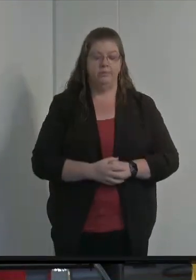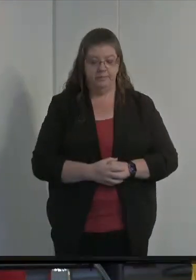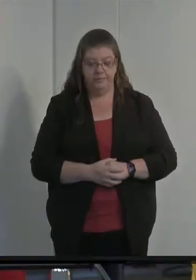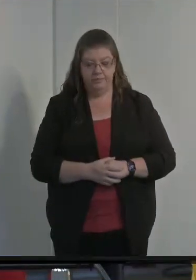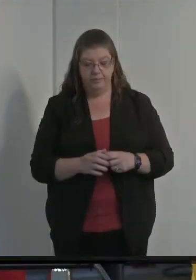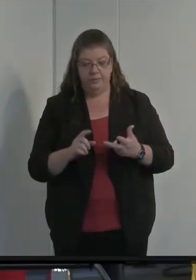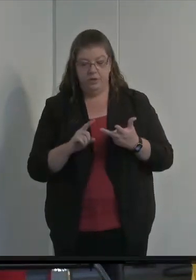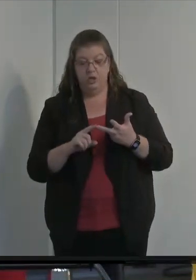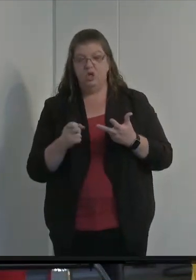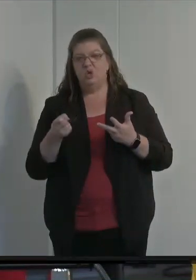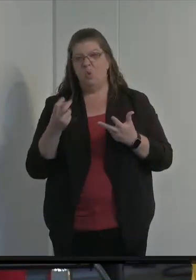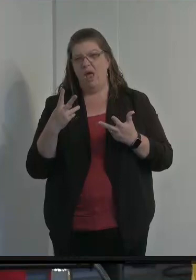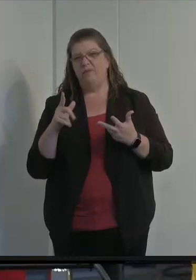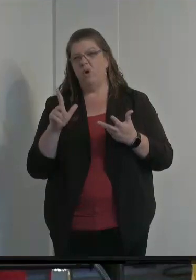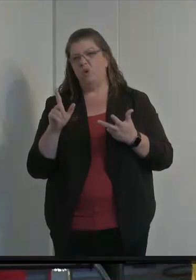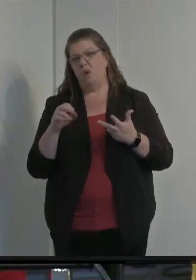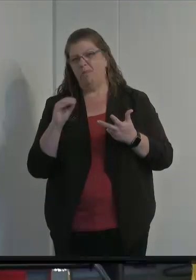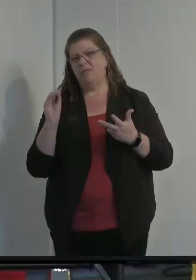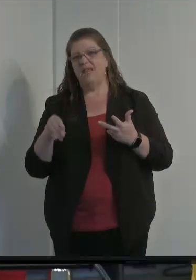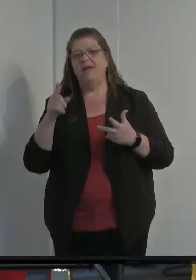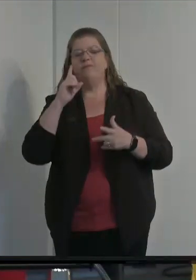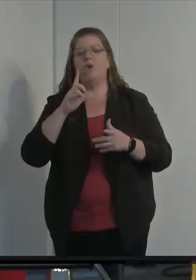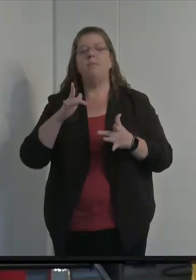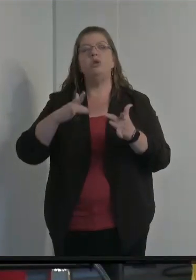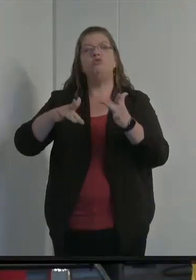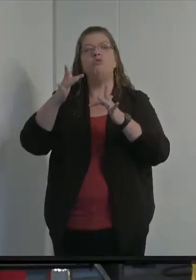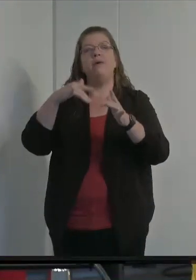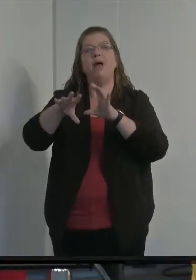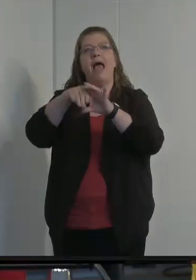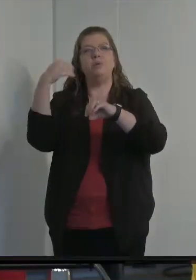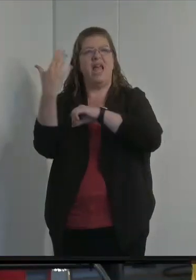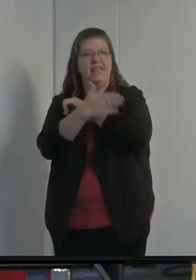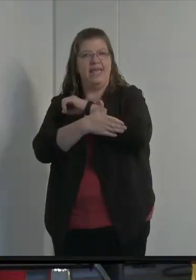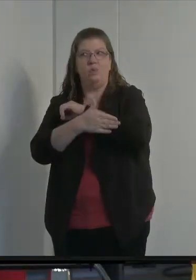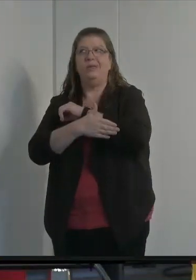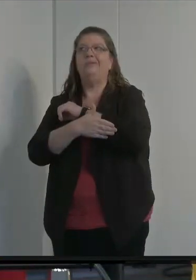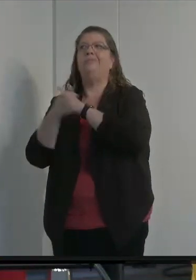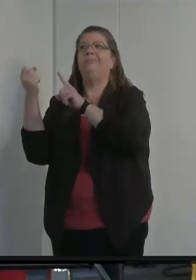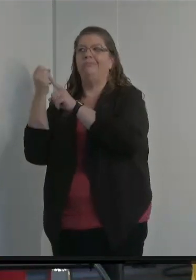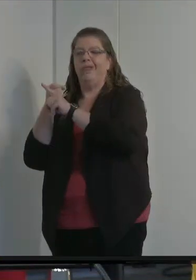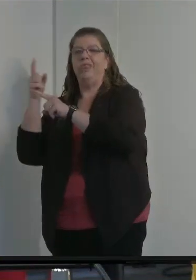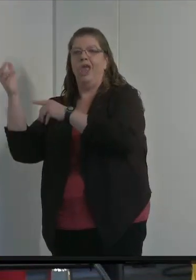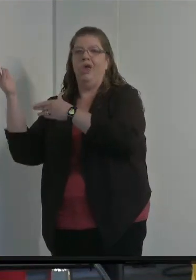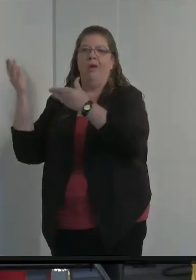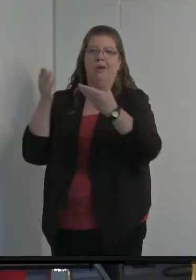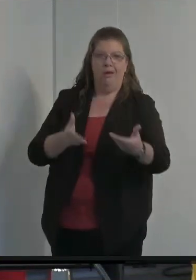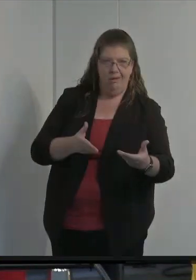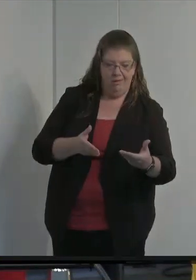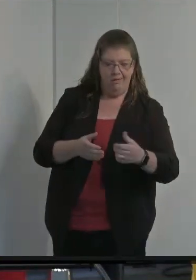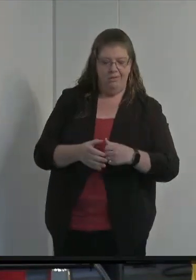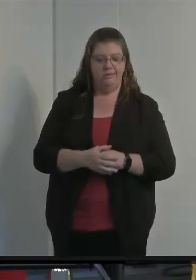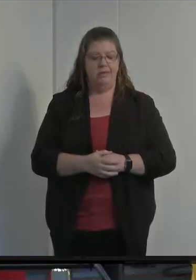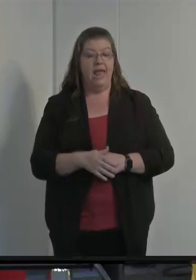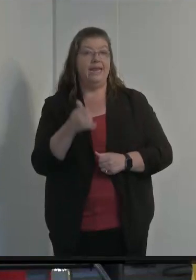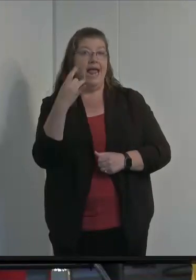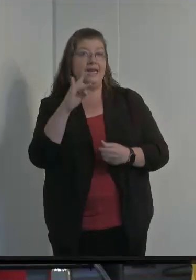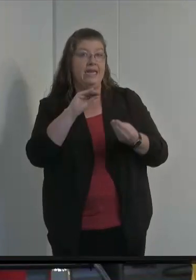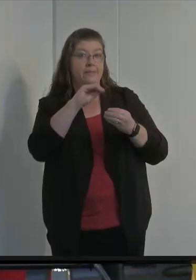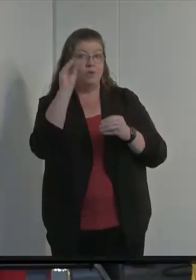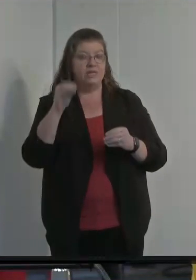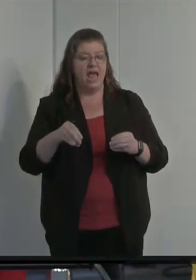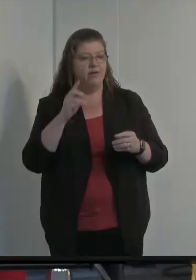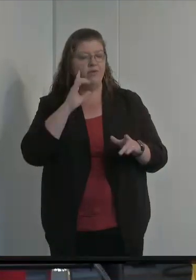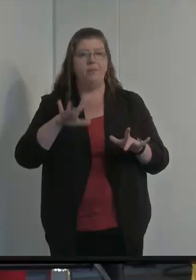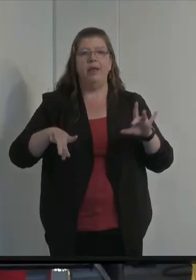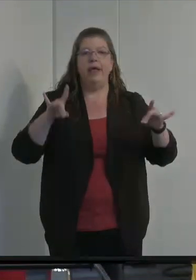12, or 21%, from travel outside the county, and 1,012, 18%, are community